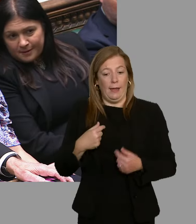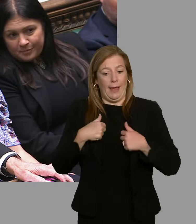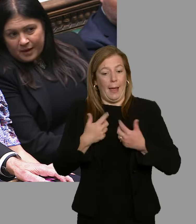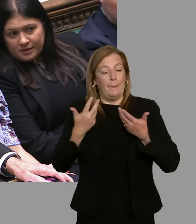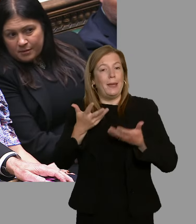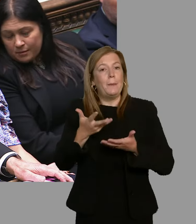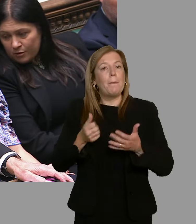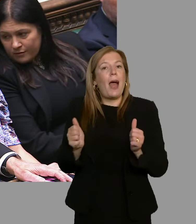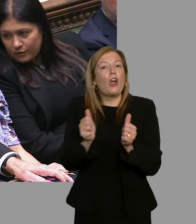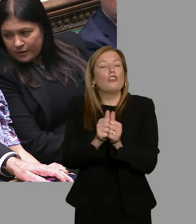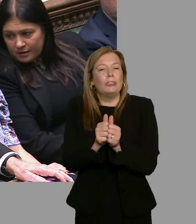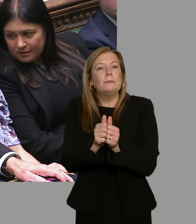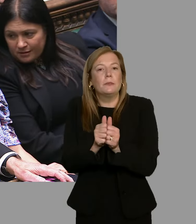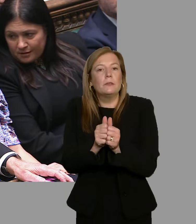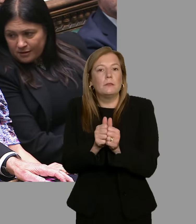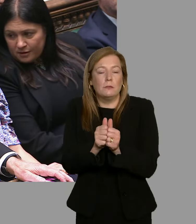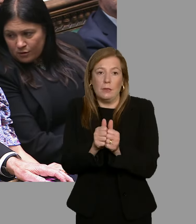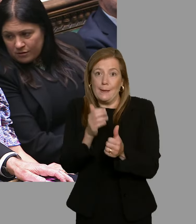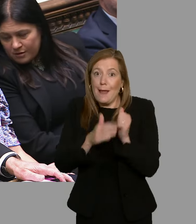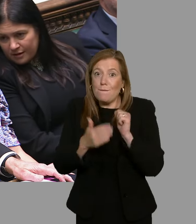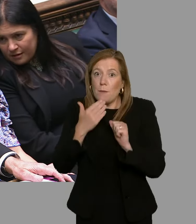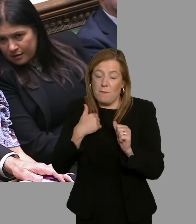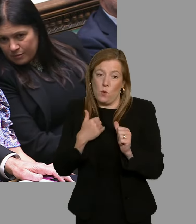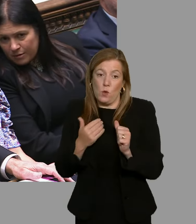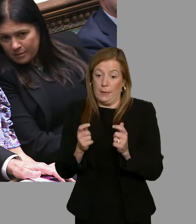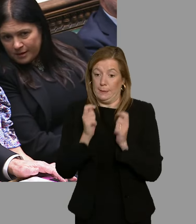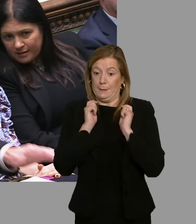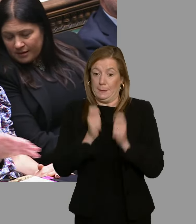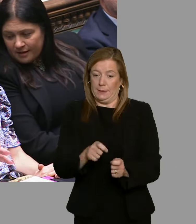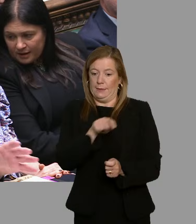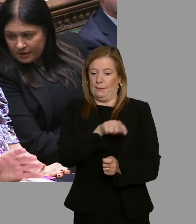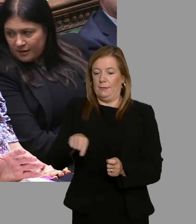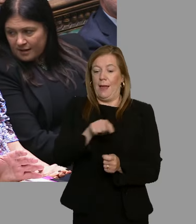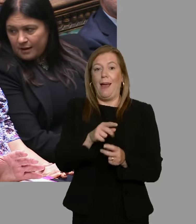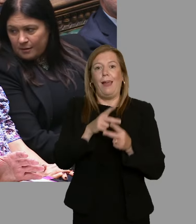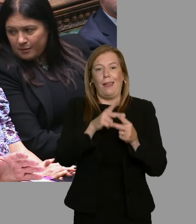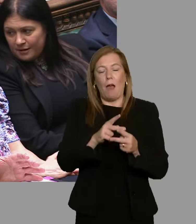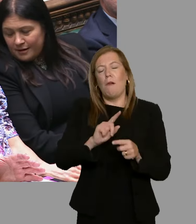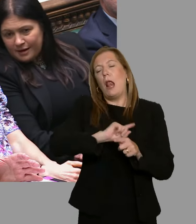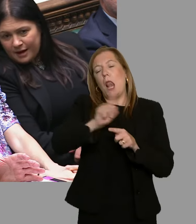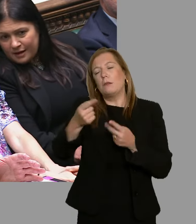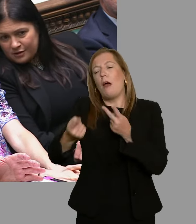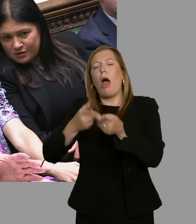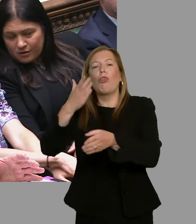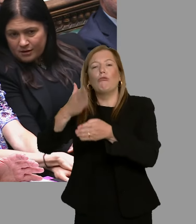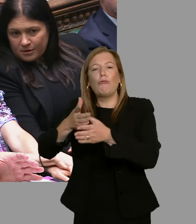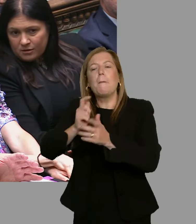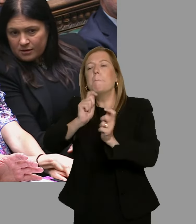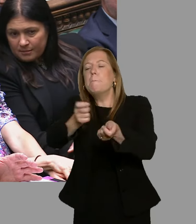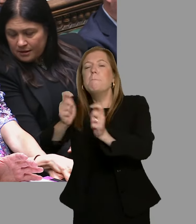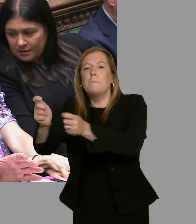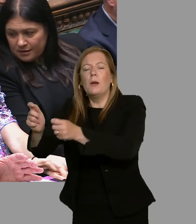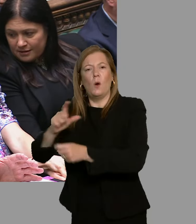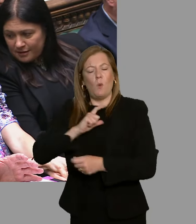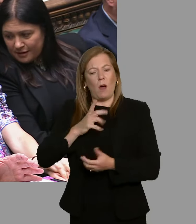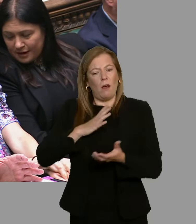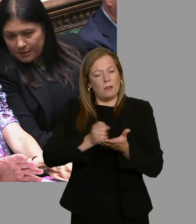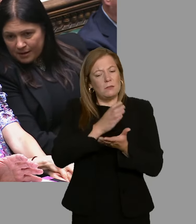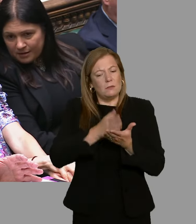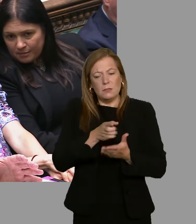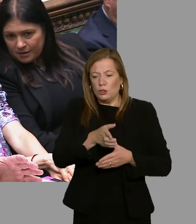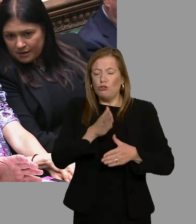applied first to care workers to ensure that they get fair pay, but also a better framework for progression. As he will know, most